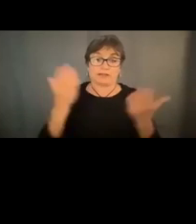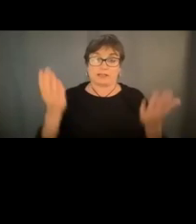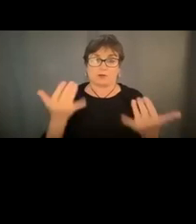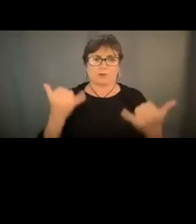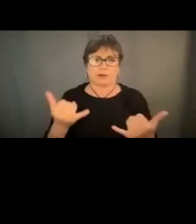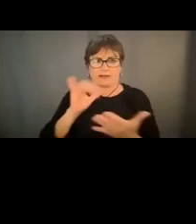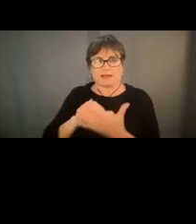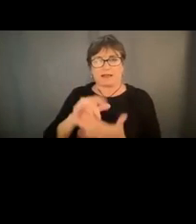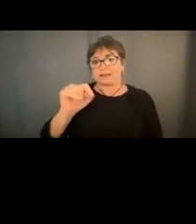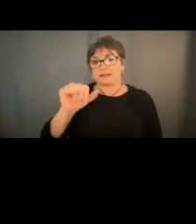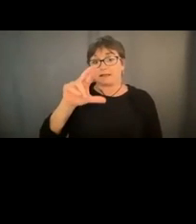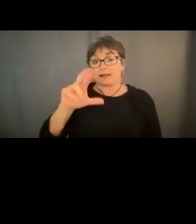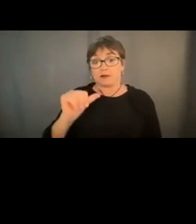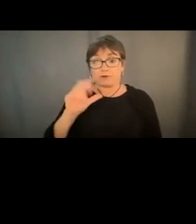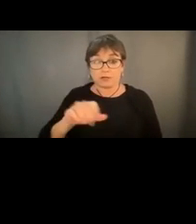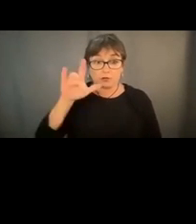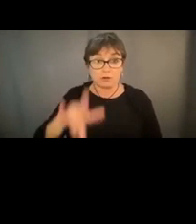you able to unmute?